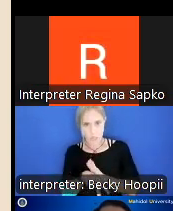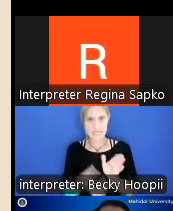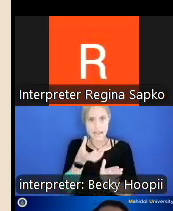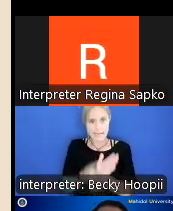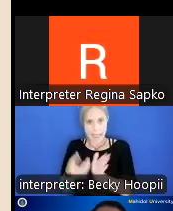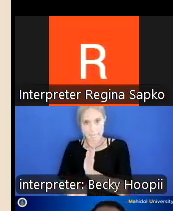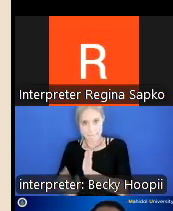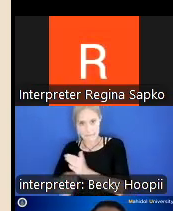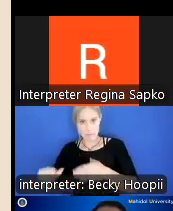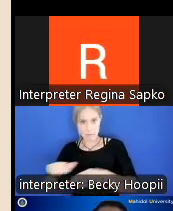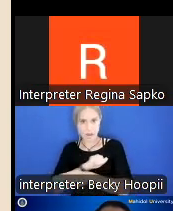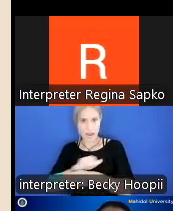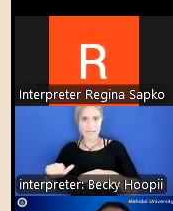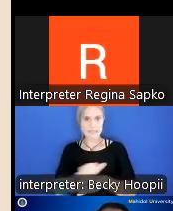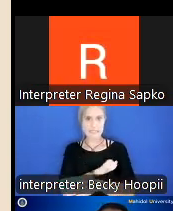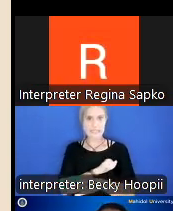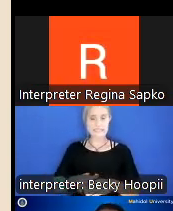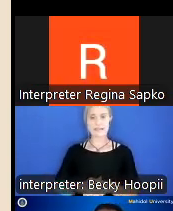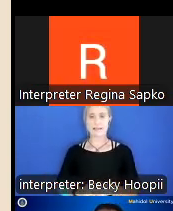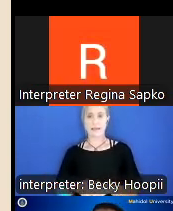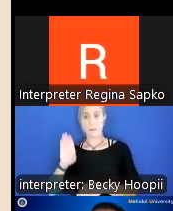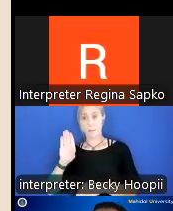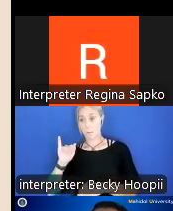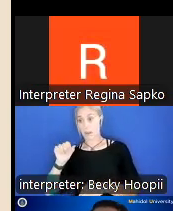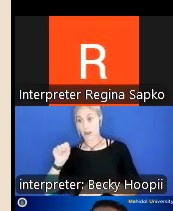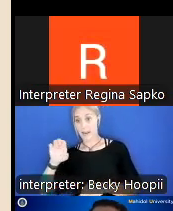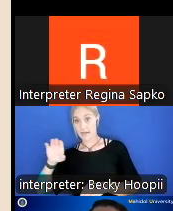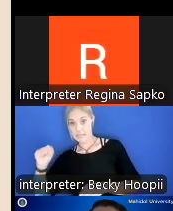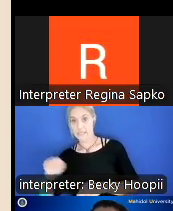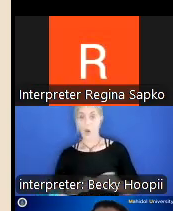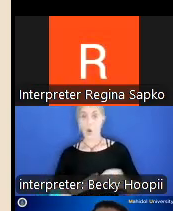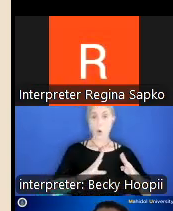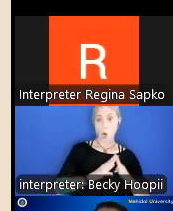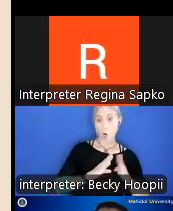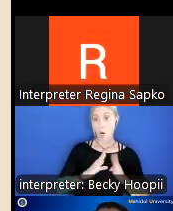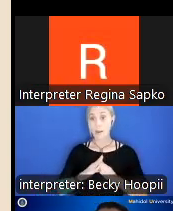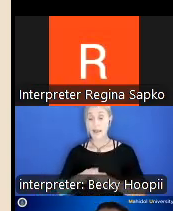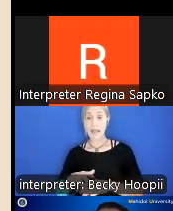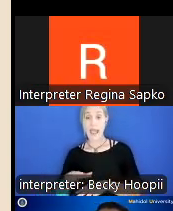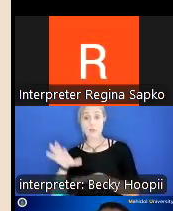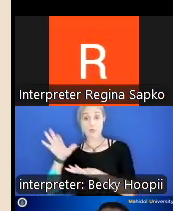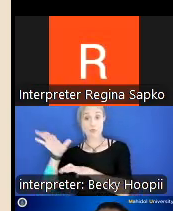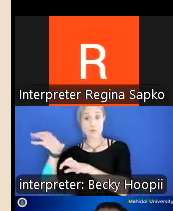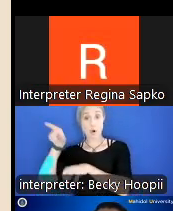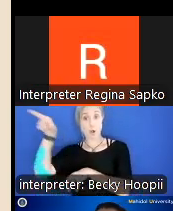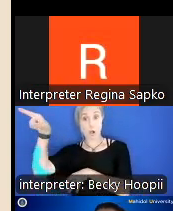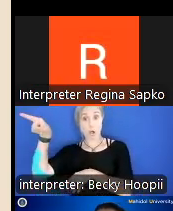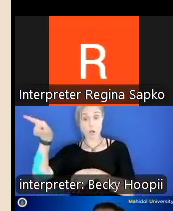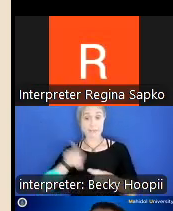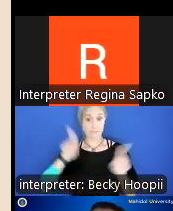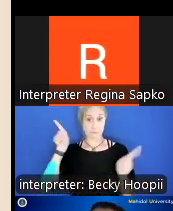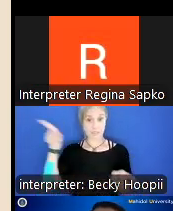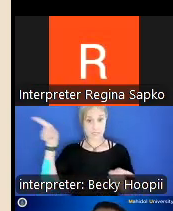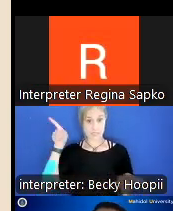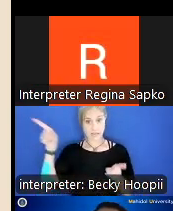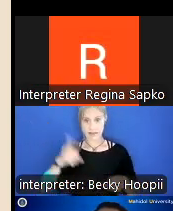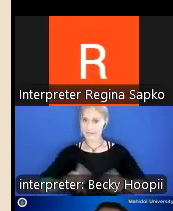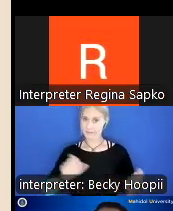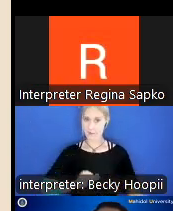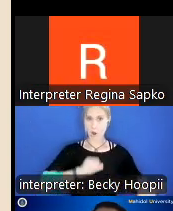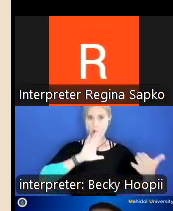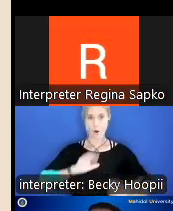bias, and urban and rural differences that may be different approach to